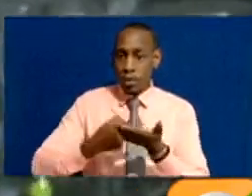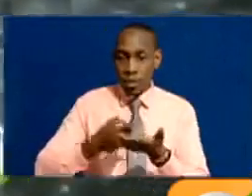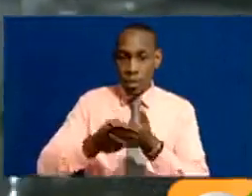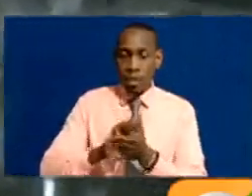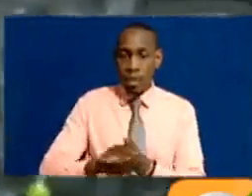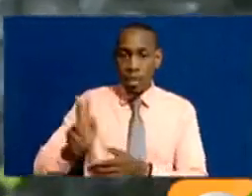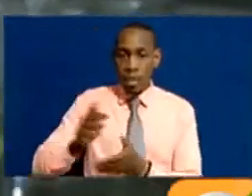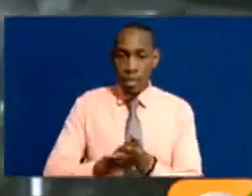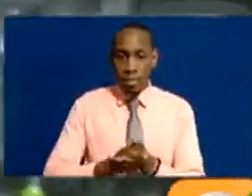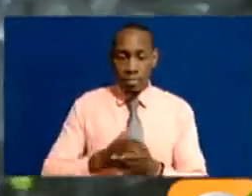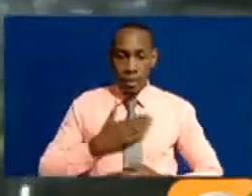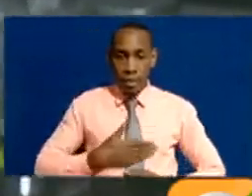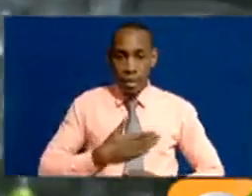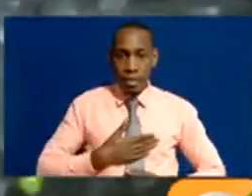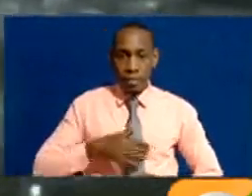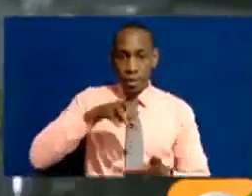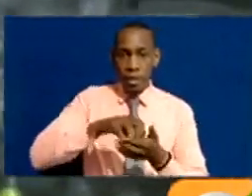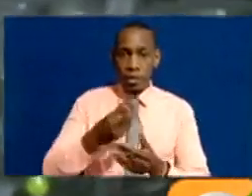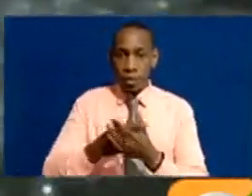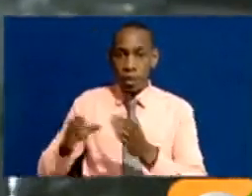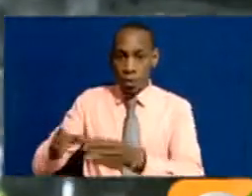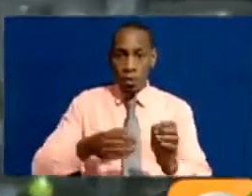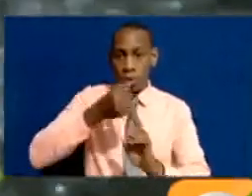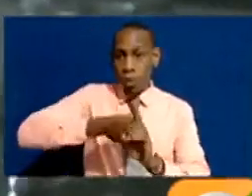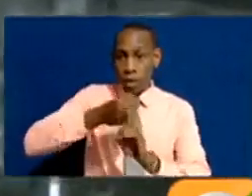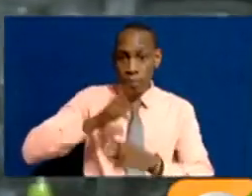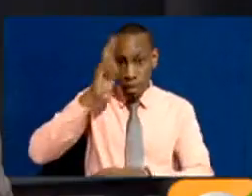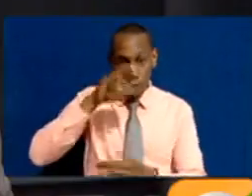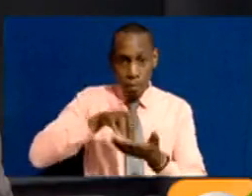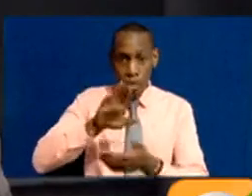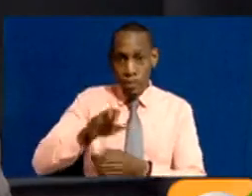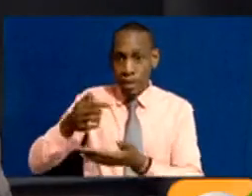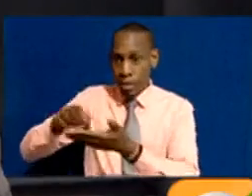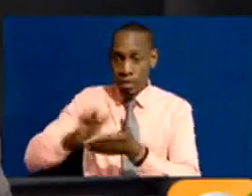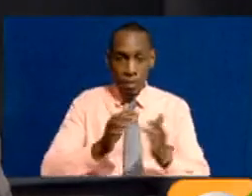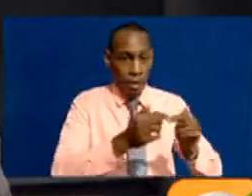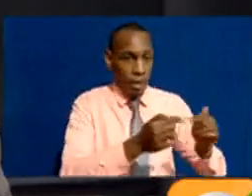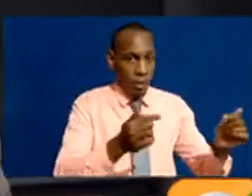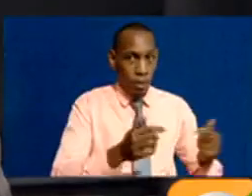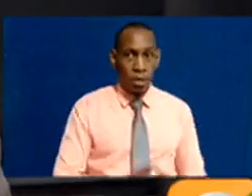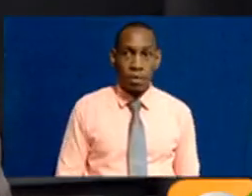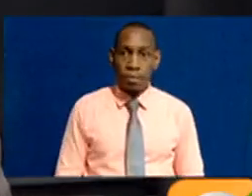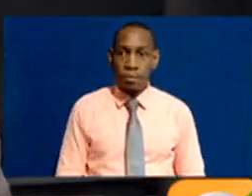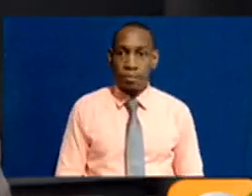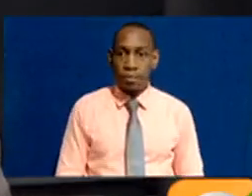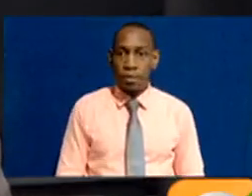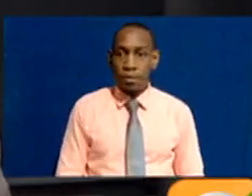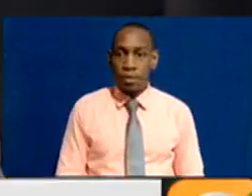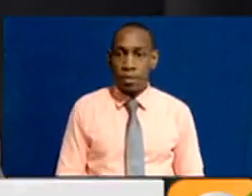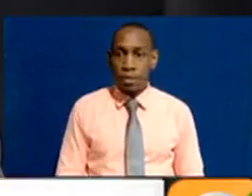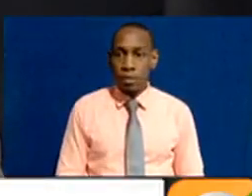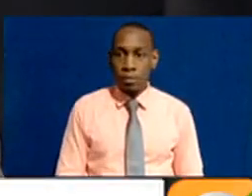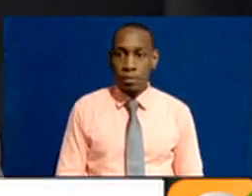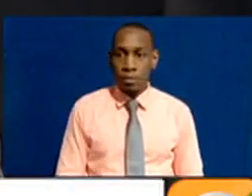scientific and health space, with both sides advancing their reasons for their stands. Well, genetically modified organism is just